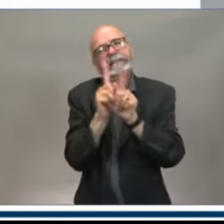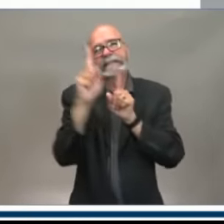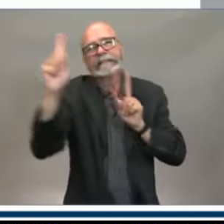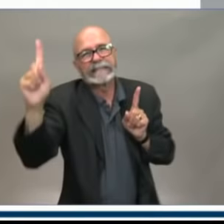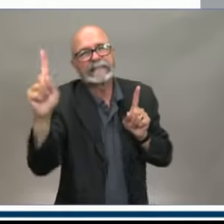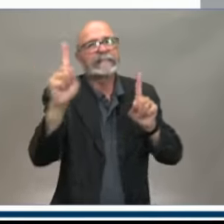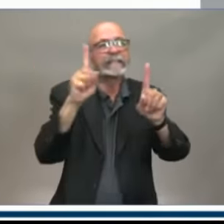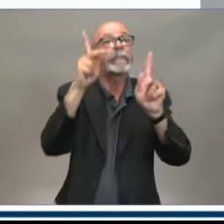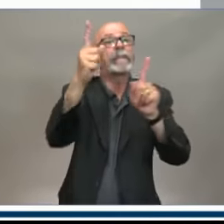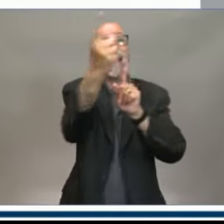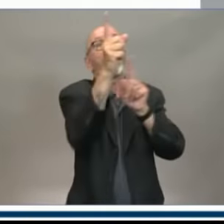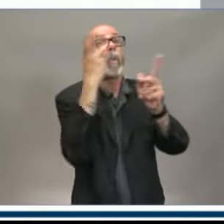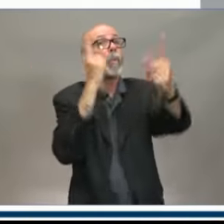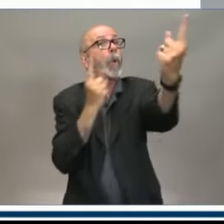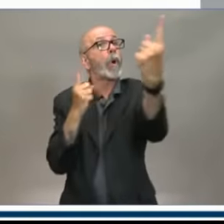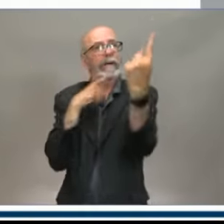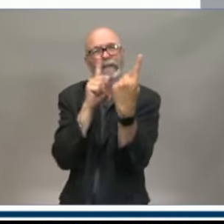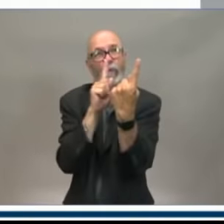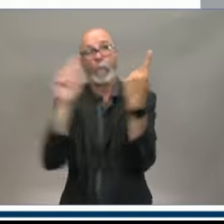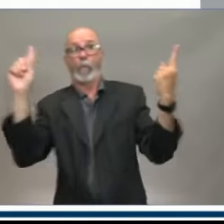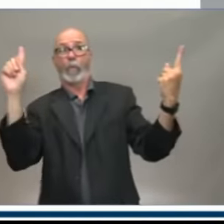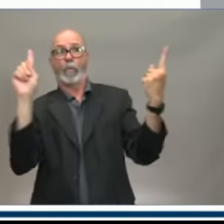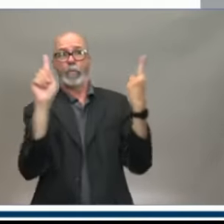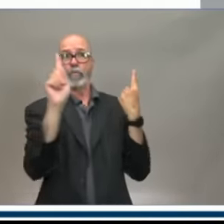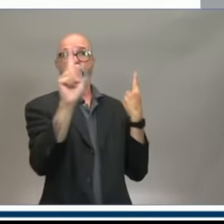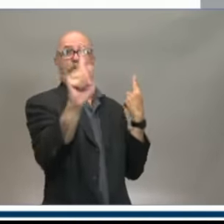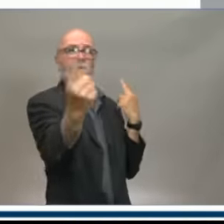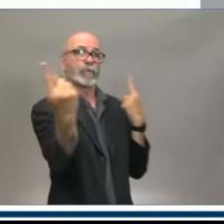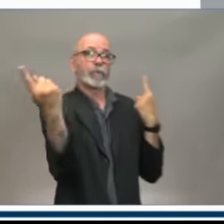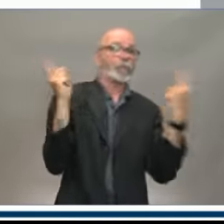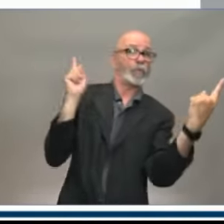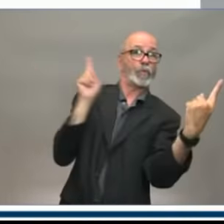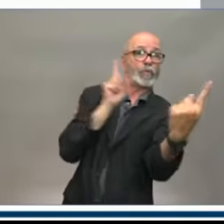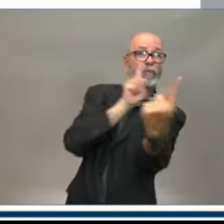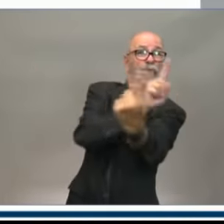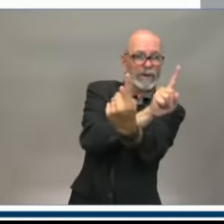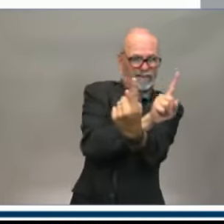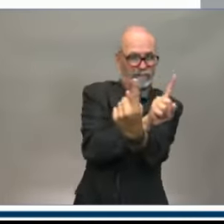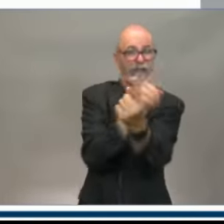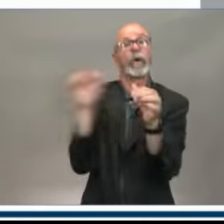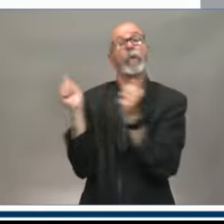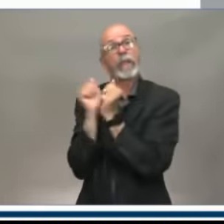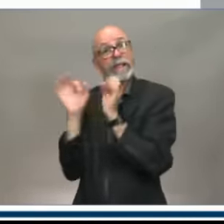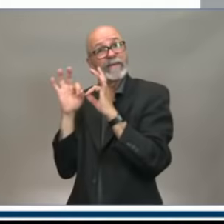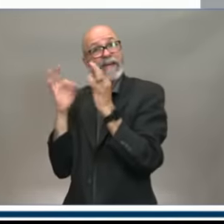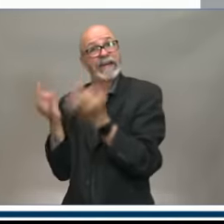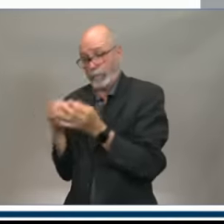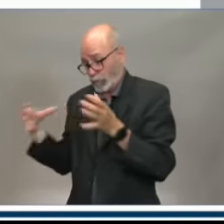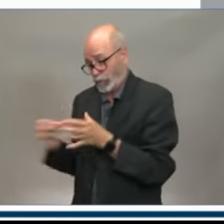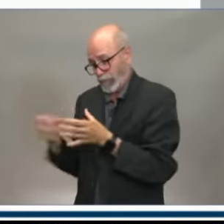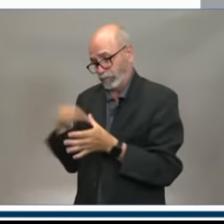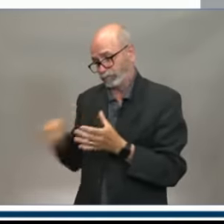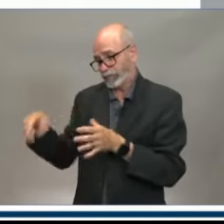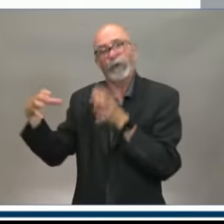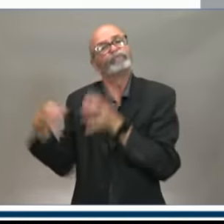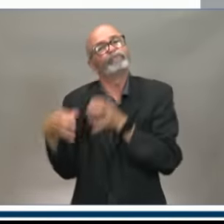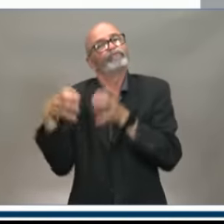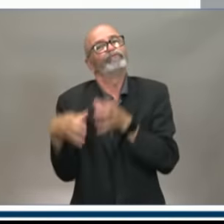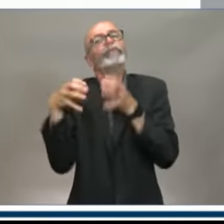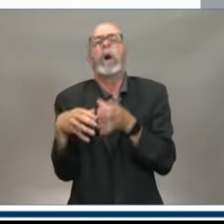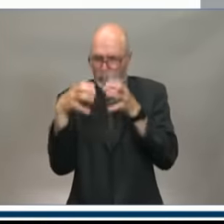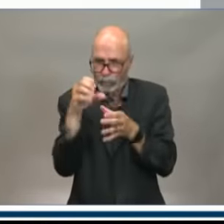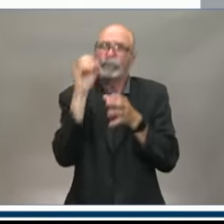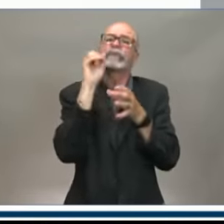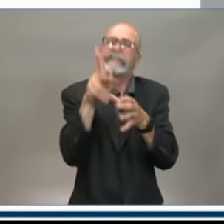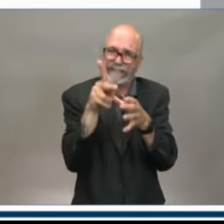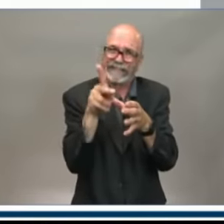park. Groups if you're in the same household or a bubble household, can be together, but make sure you're separated at least 6